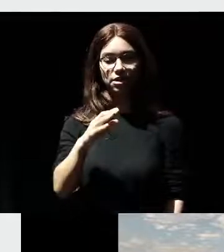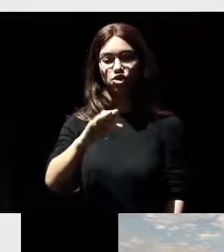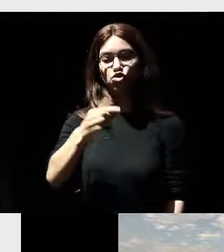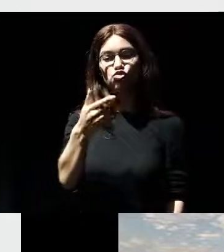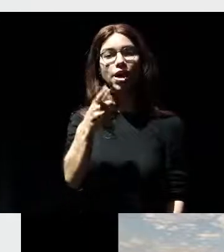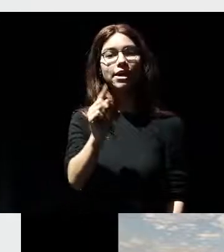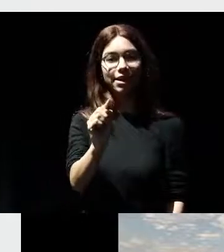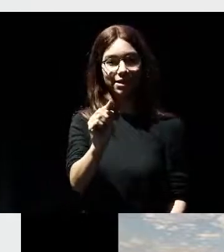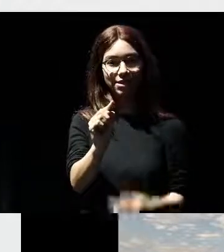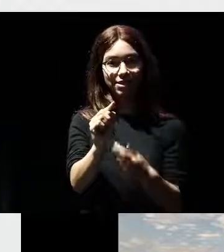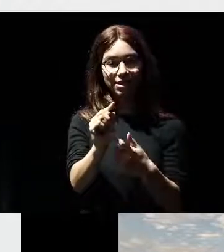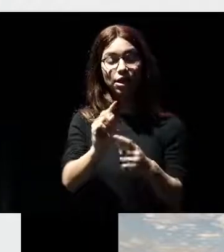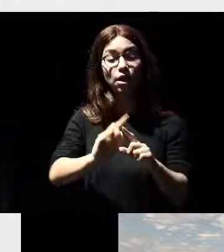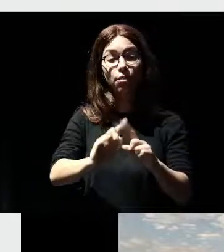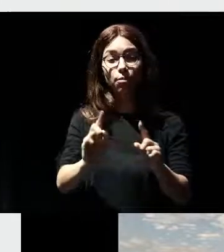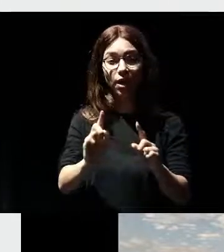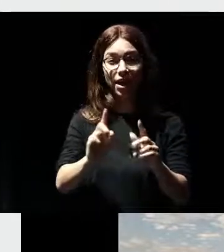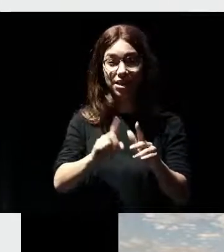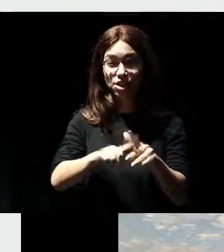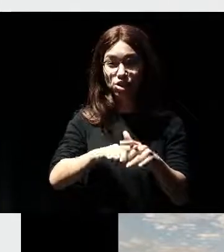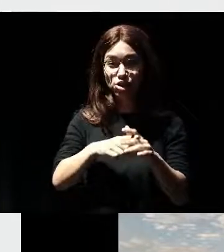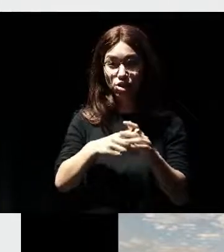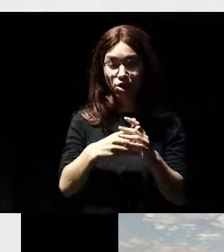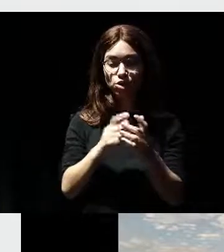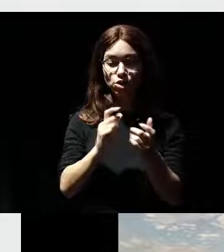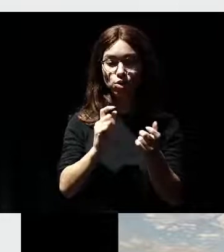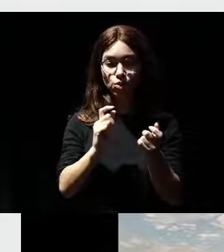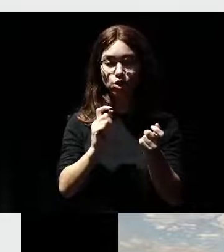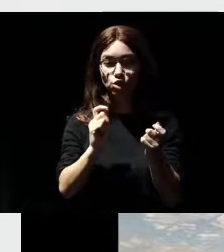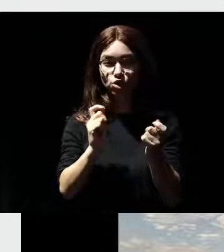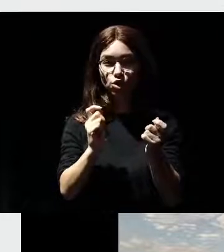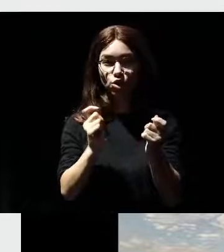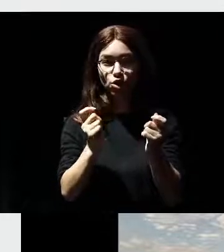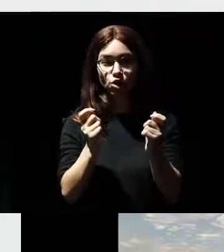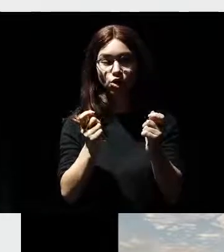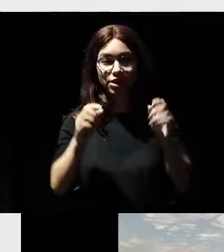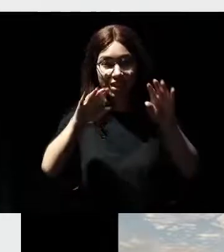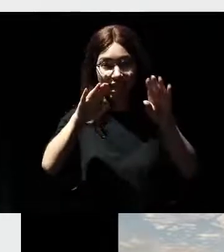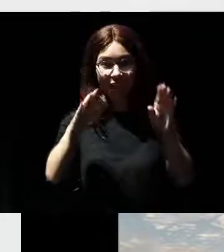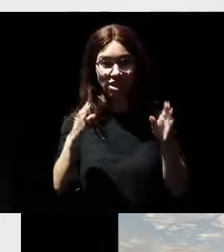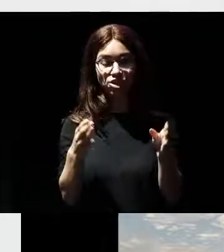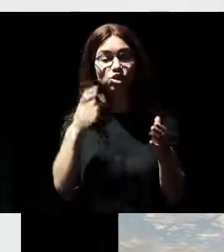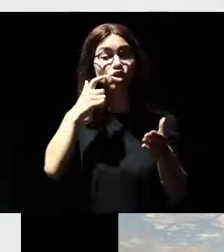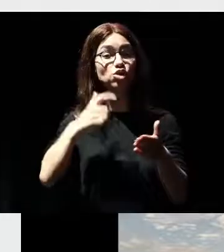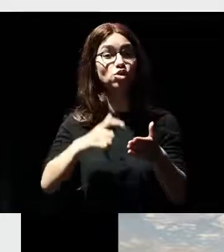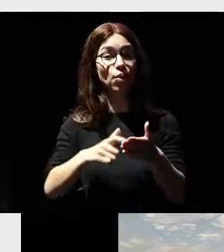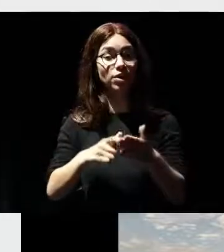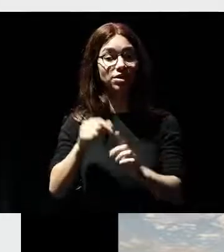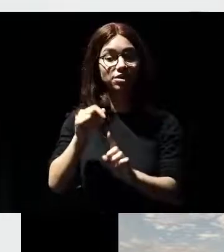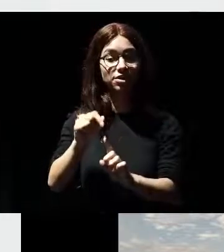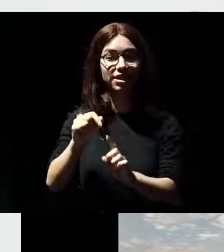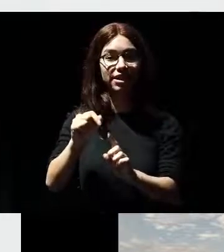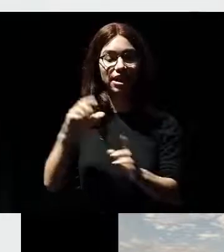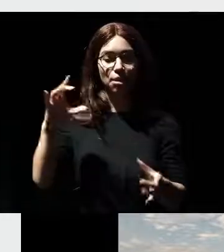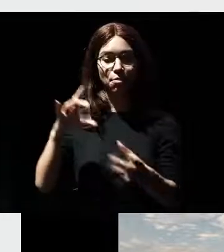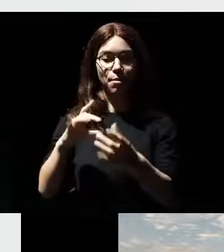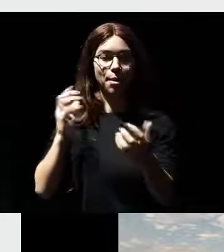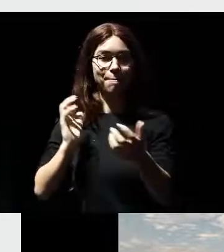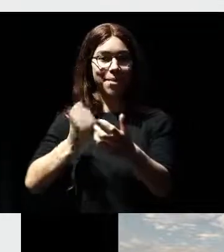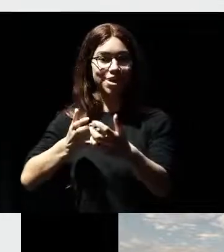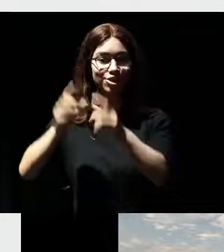granite, but as it starts to turn around the edges, it aligns with the triangular shape of